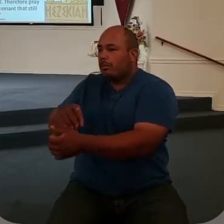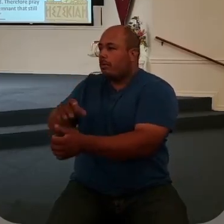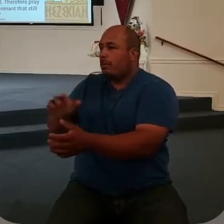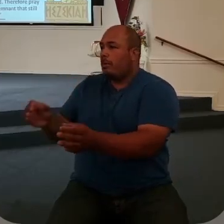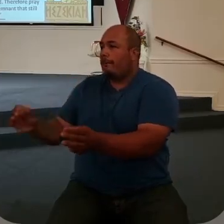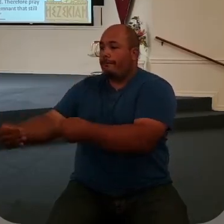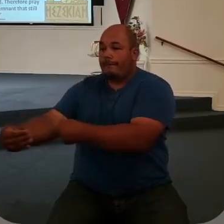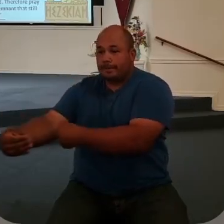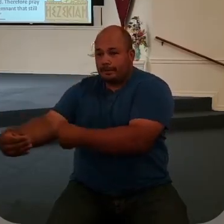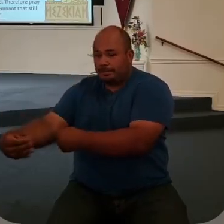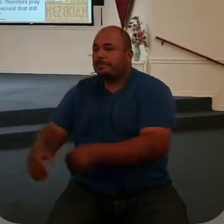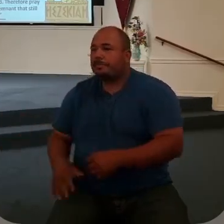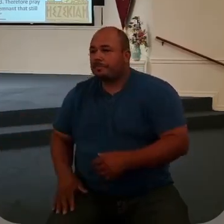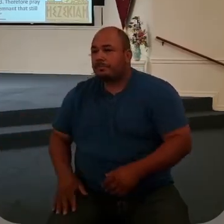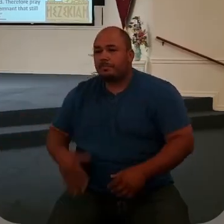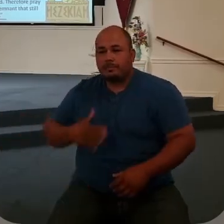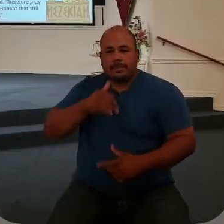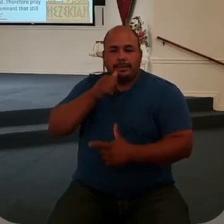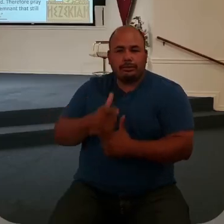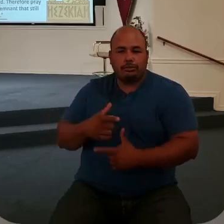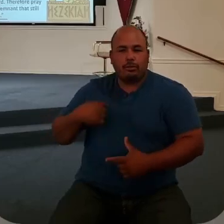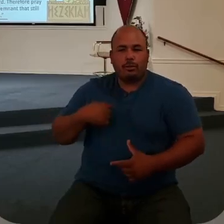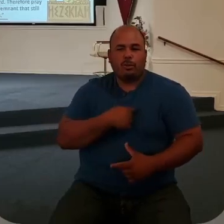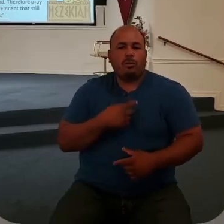doctor's office, my sister and I were waiting in the car.